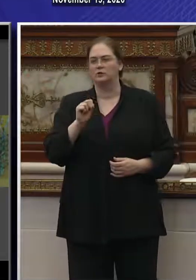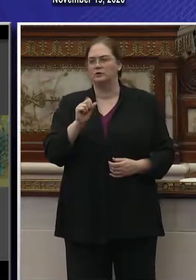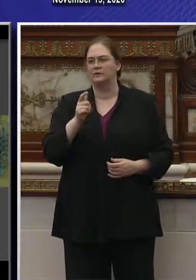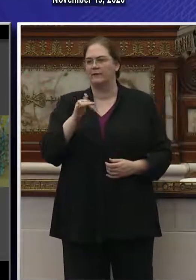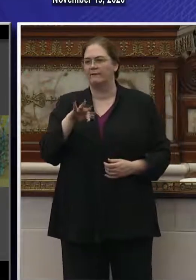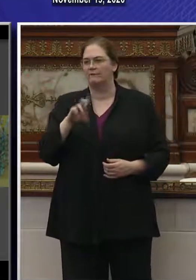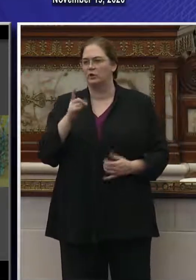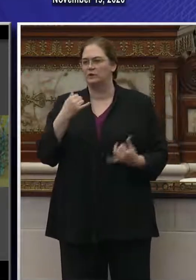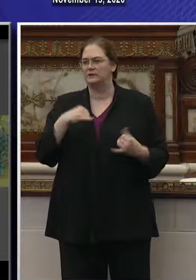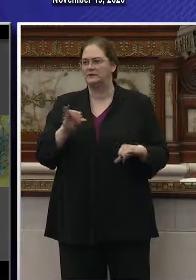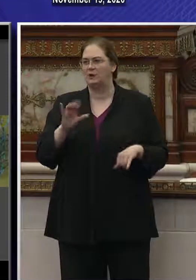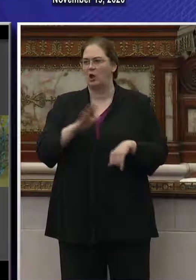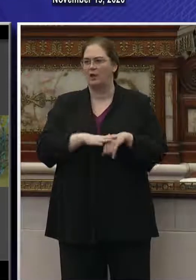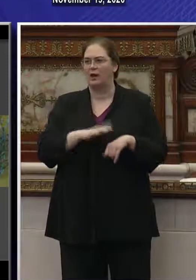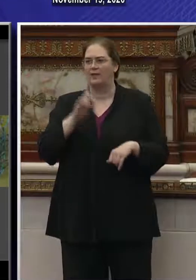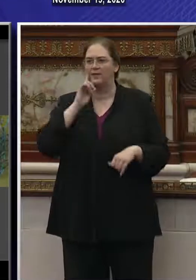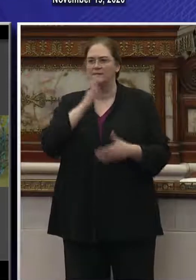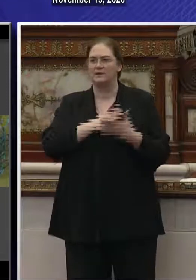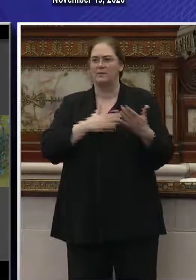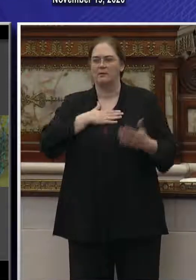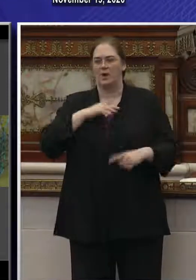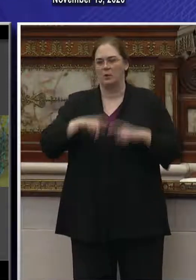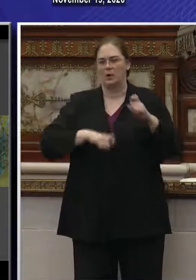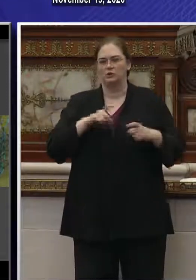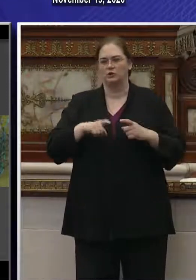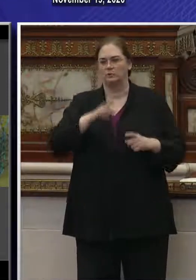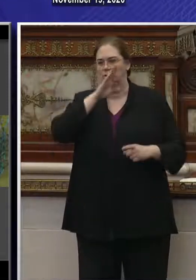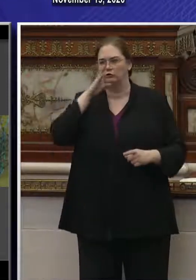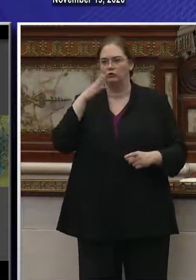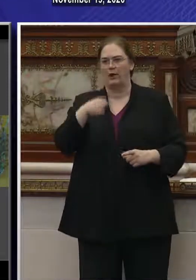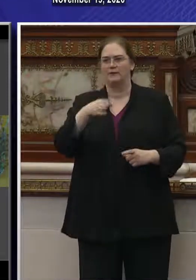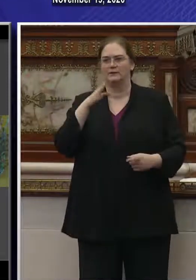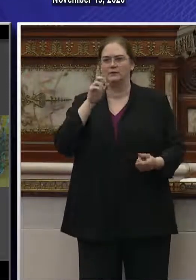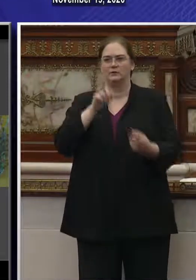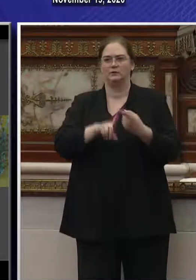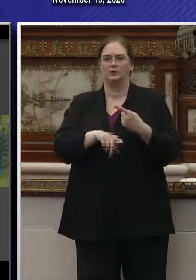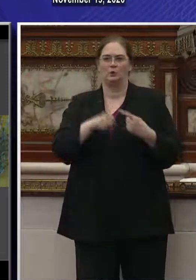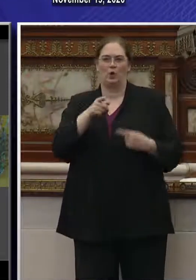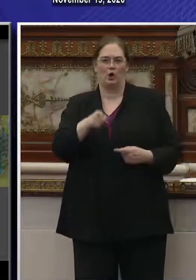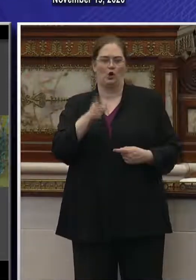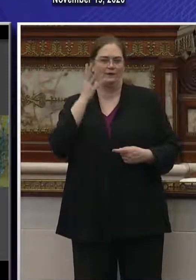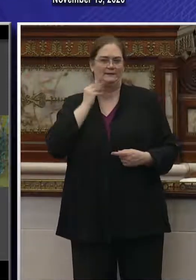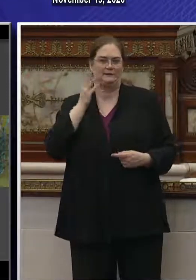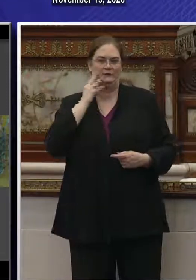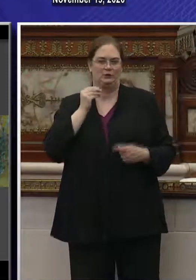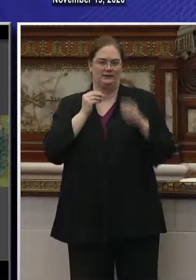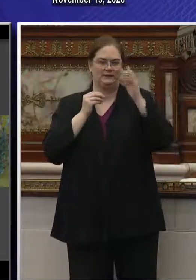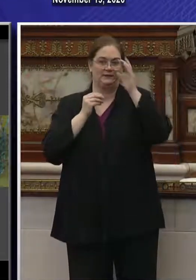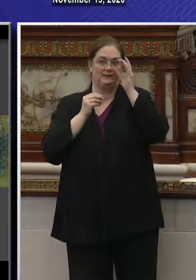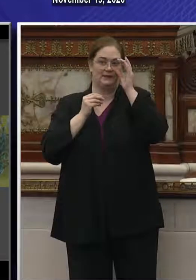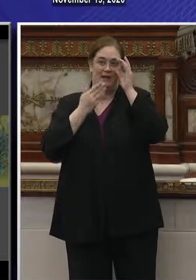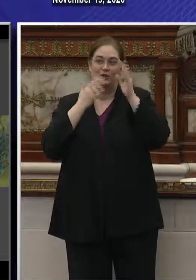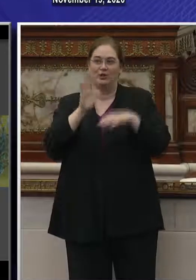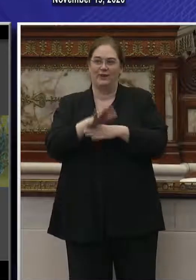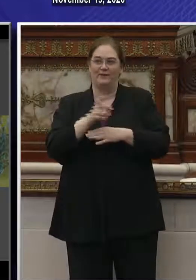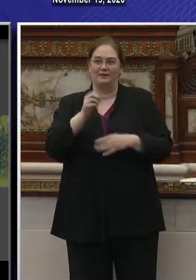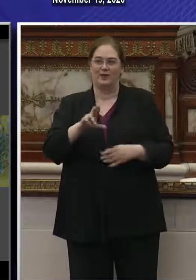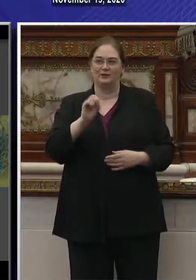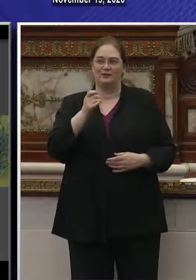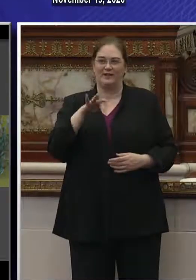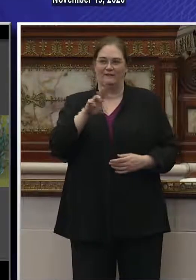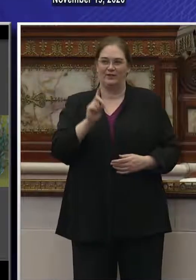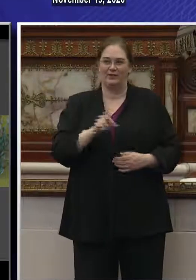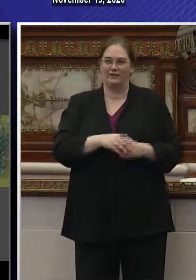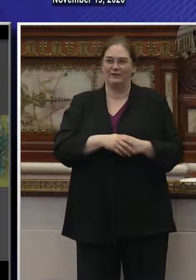Stanford is still with us, I think some of my questions would be directed towards her experiences. And good afternoon, Dr.